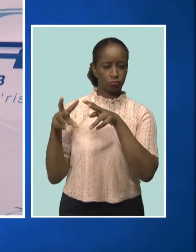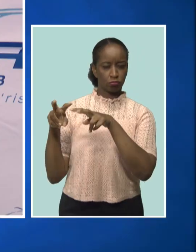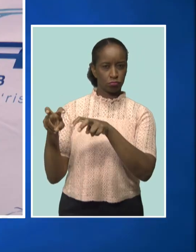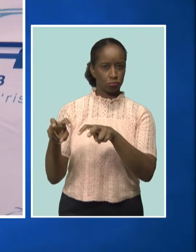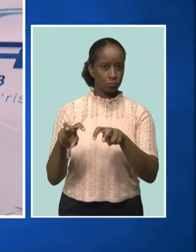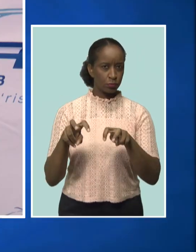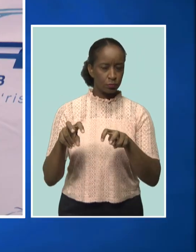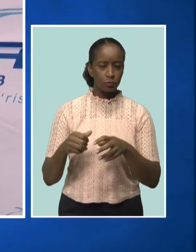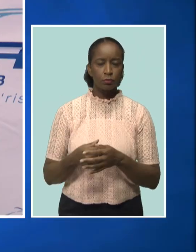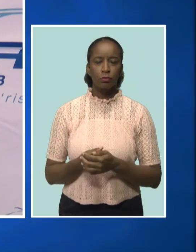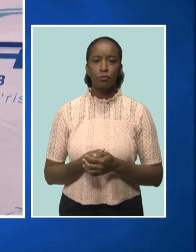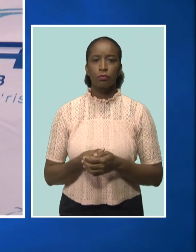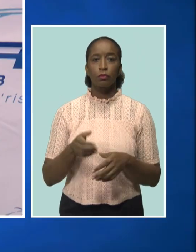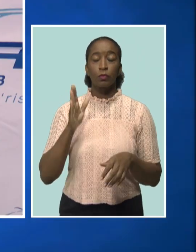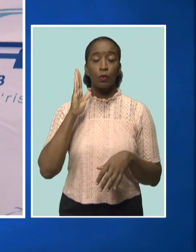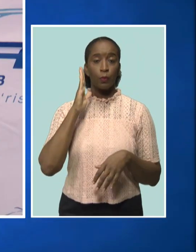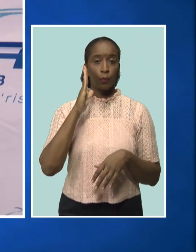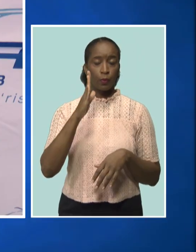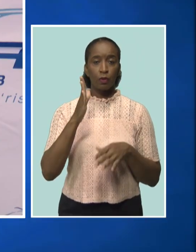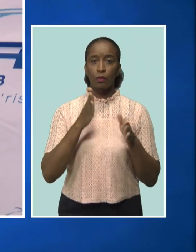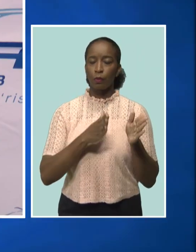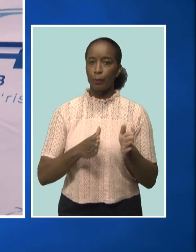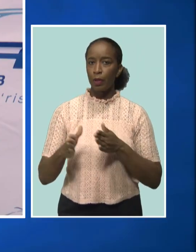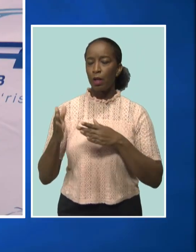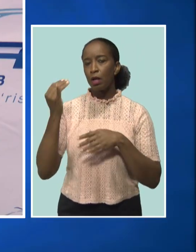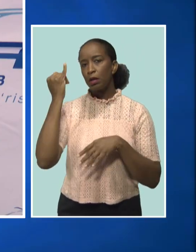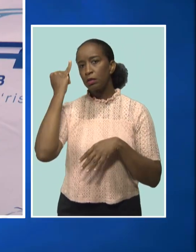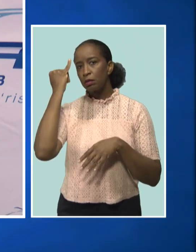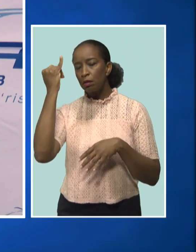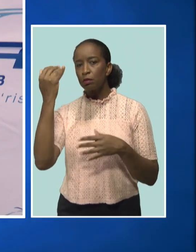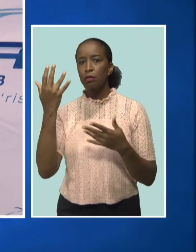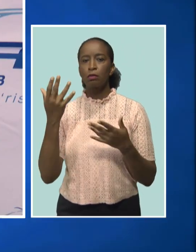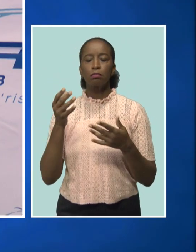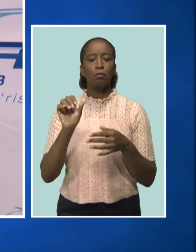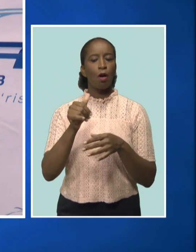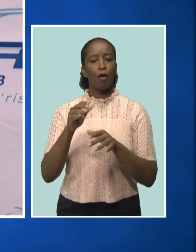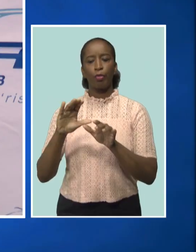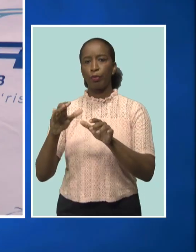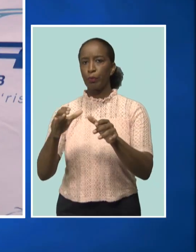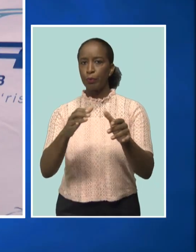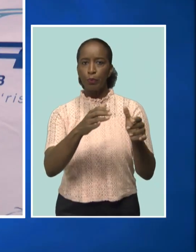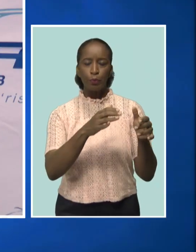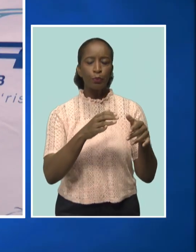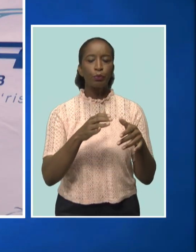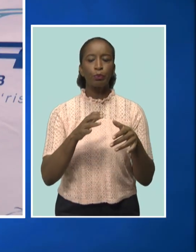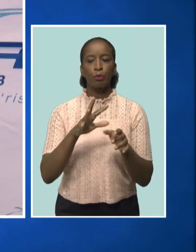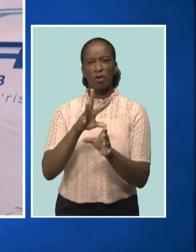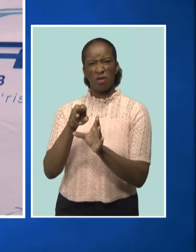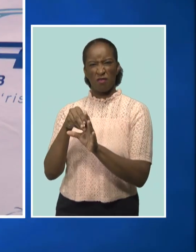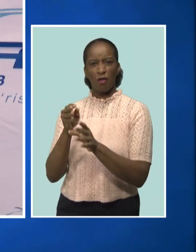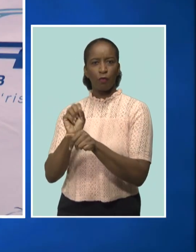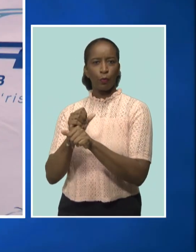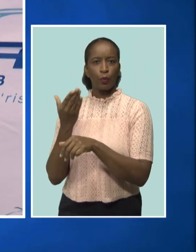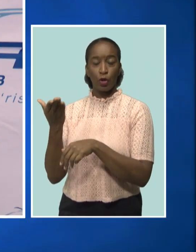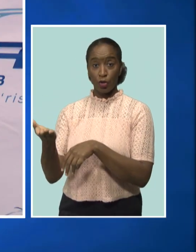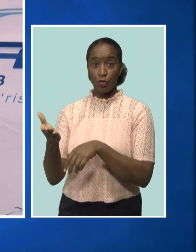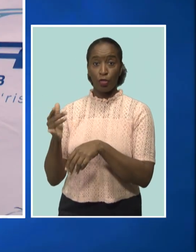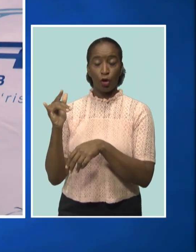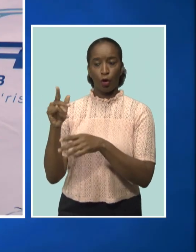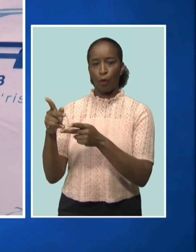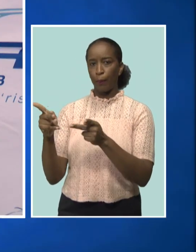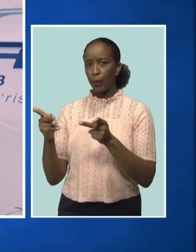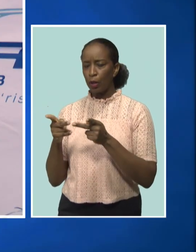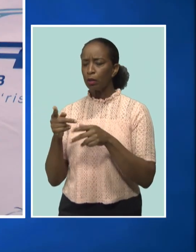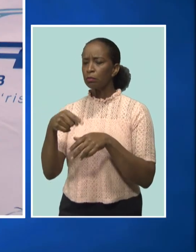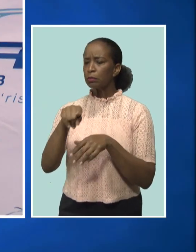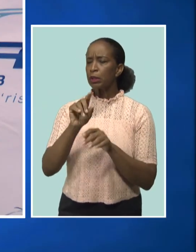have some initiatives to also include other stakeholders within the airport environment to see how we do it, how